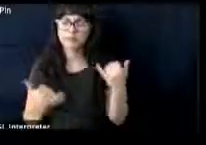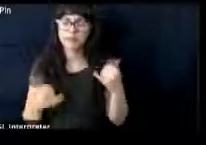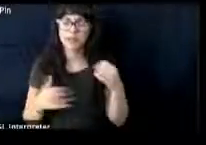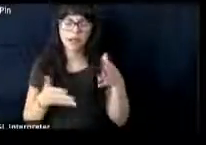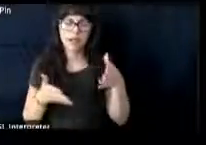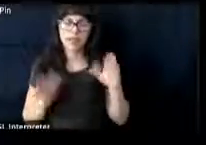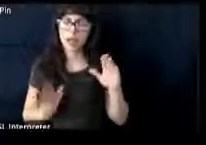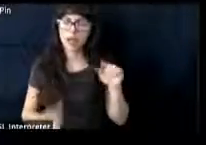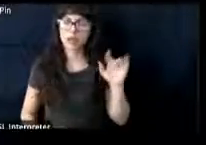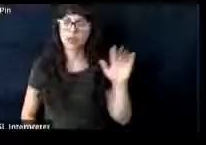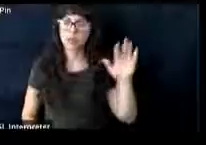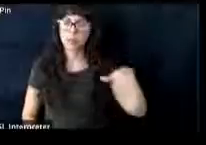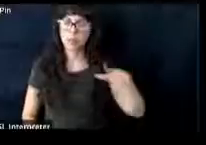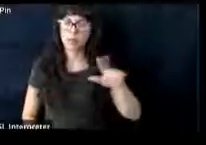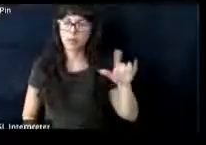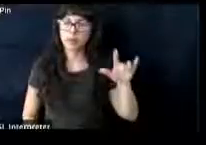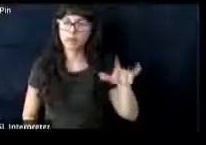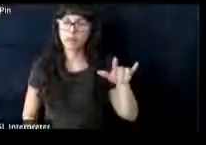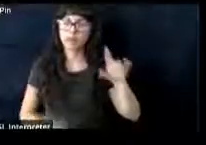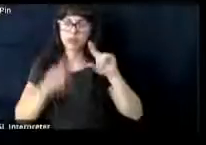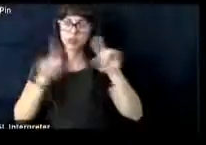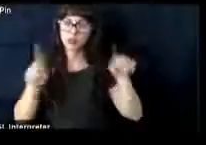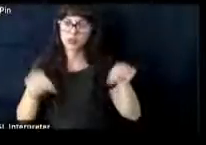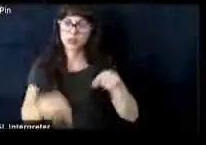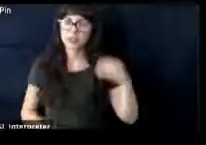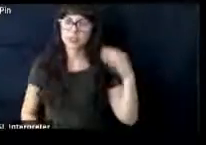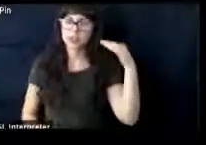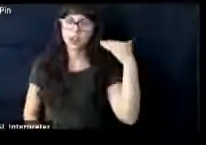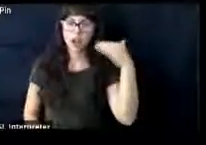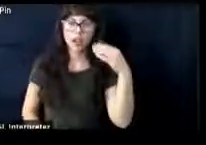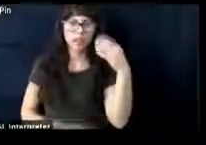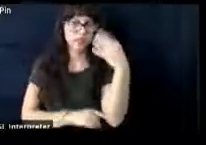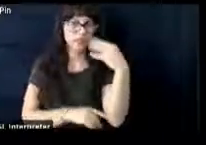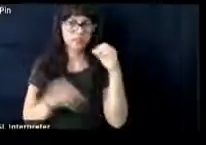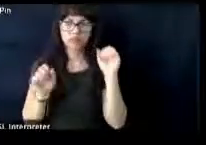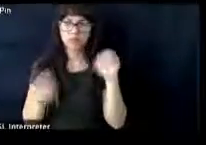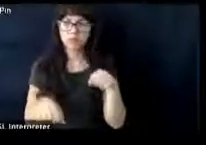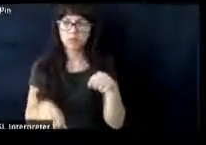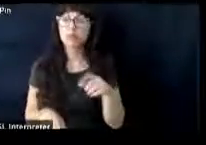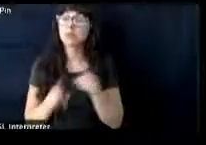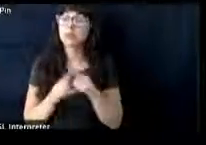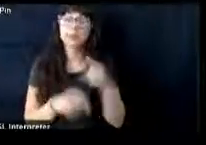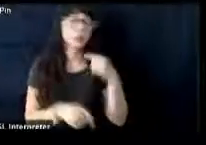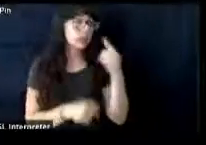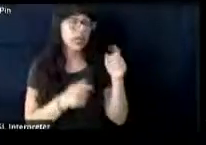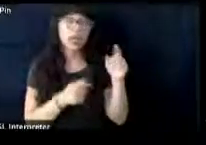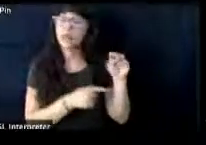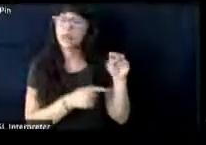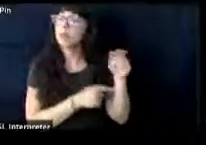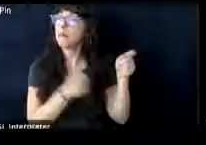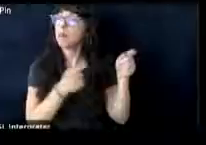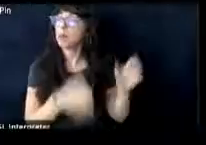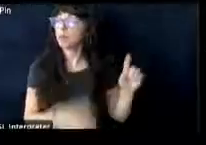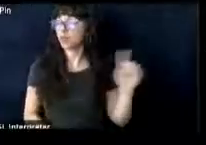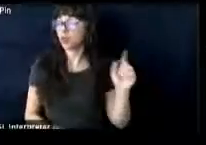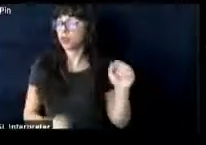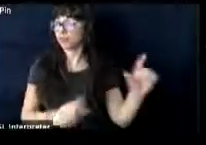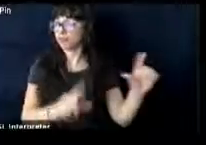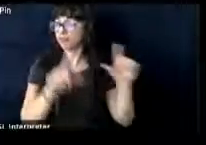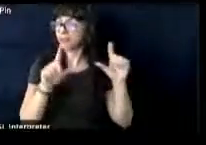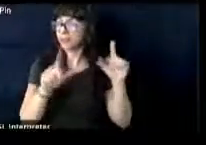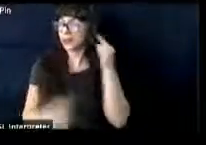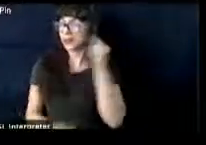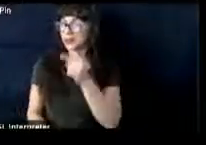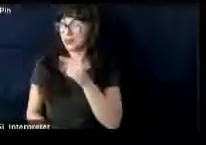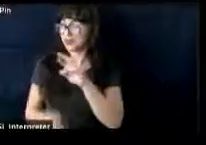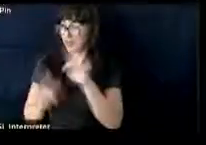and video in the lower left corner of your screen. And if you'll please let the mapper know what area you would like to discuss today, the floor is yours.